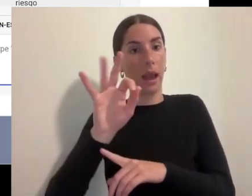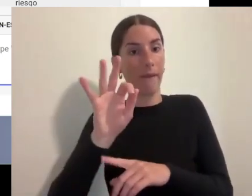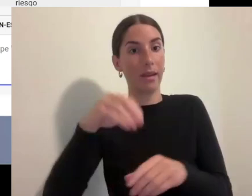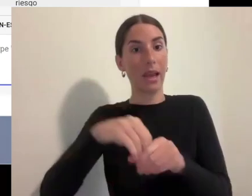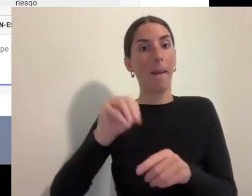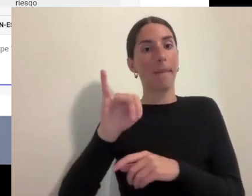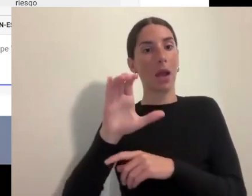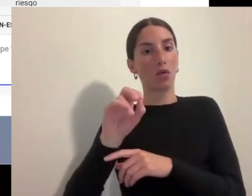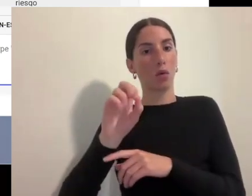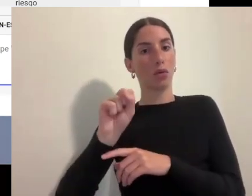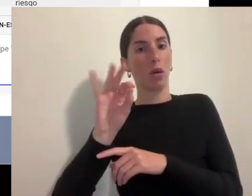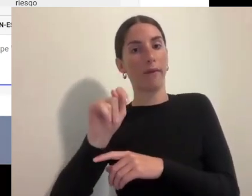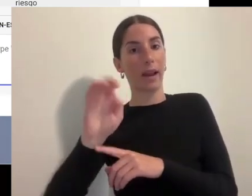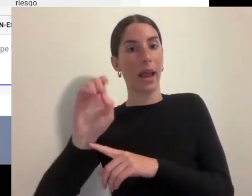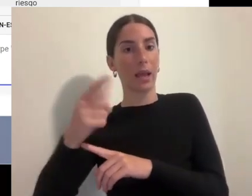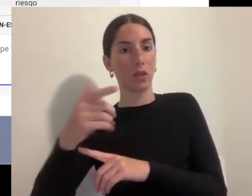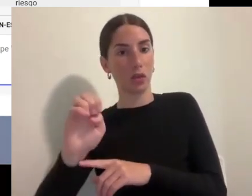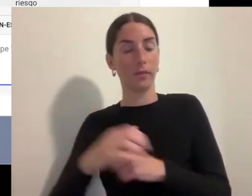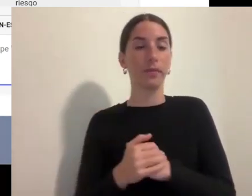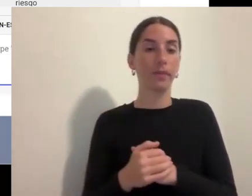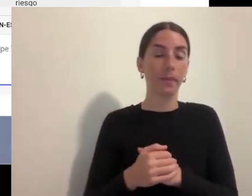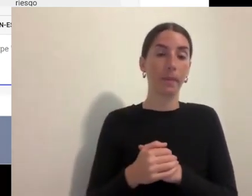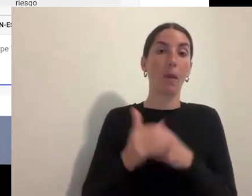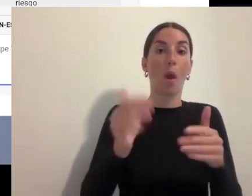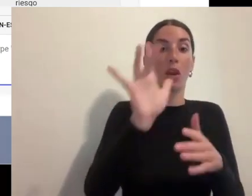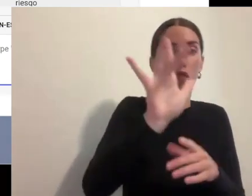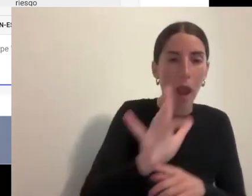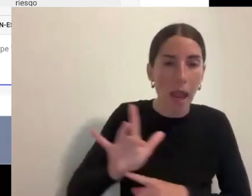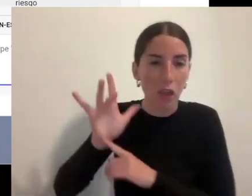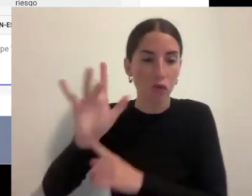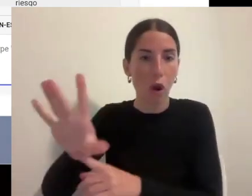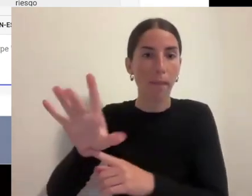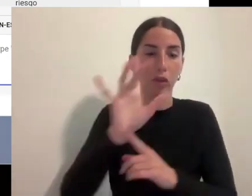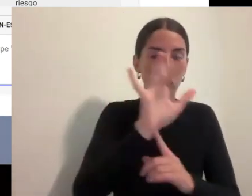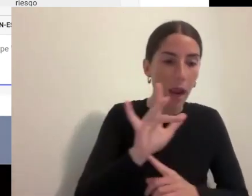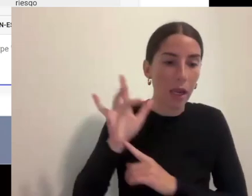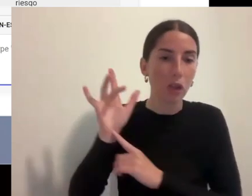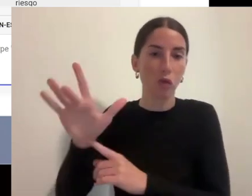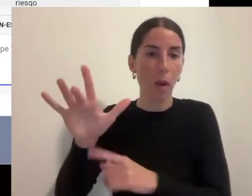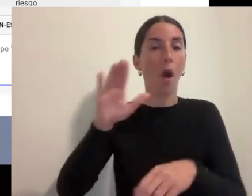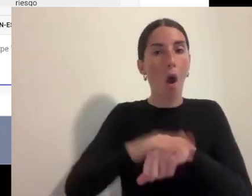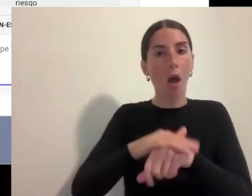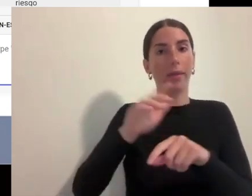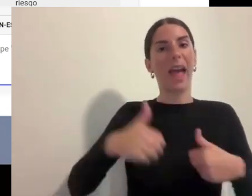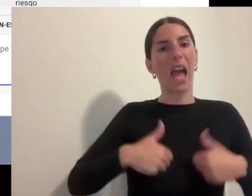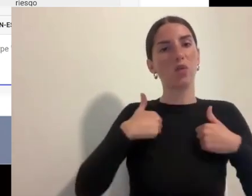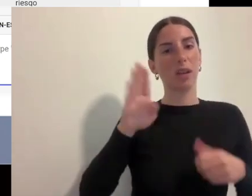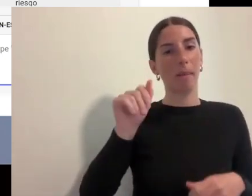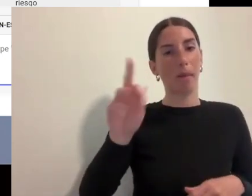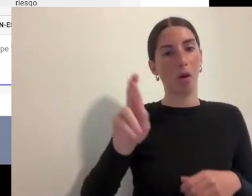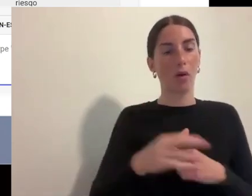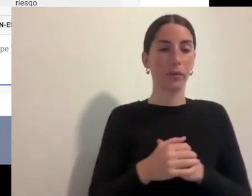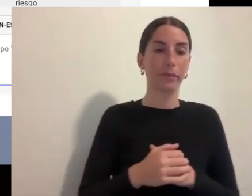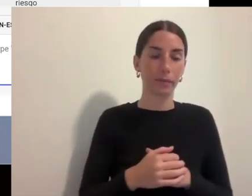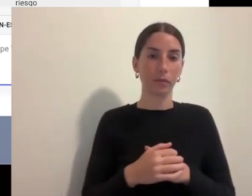Edge, and you can do that by dragging and dropping the PDF onto the address bar of Edge, or right click on the